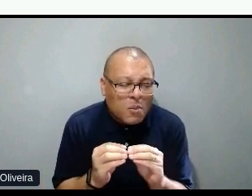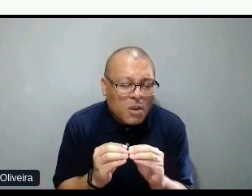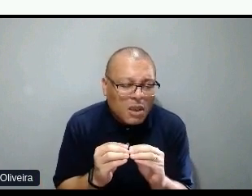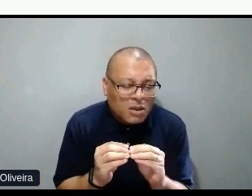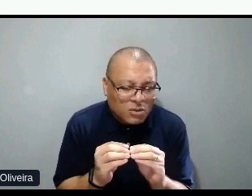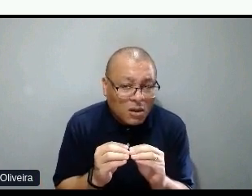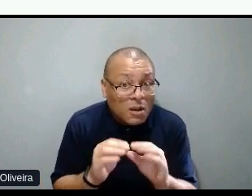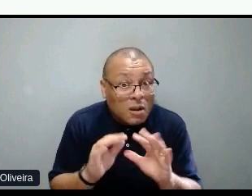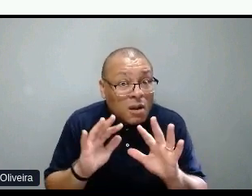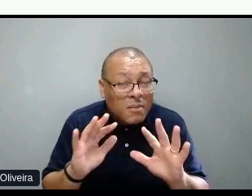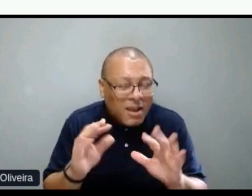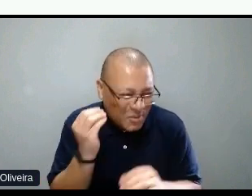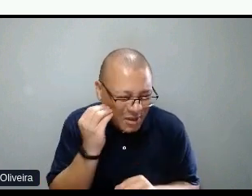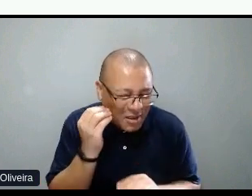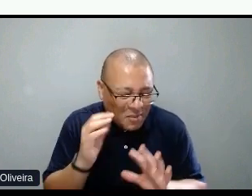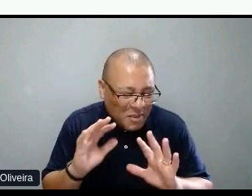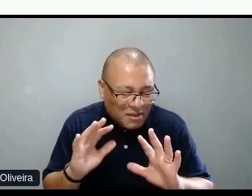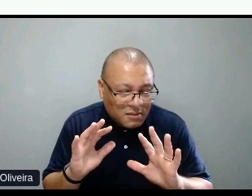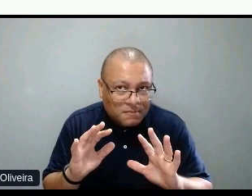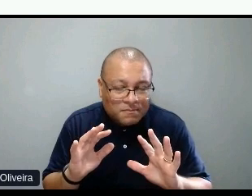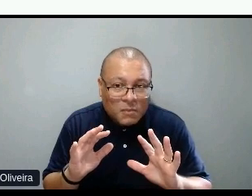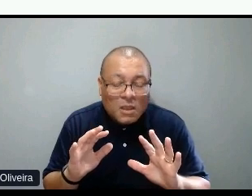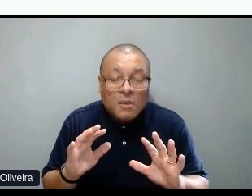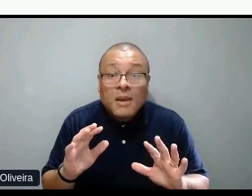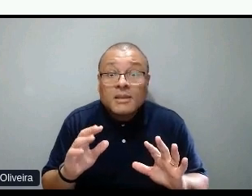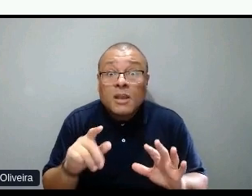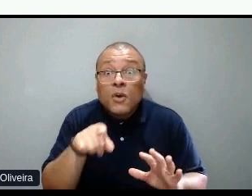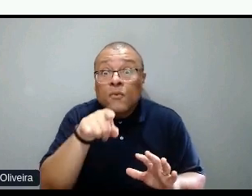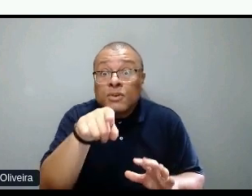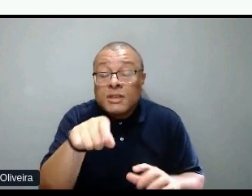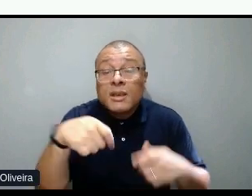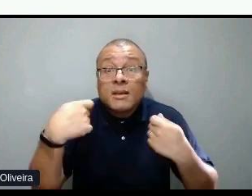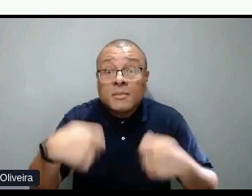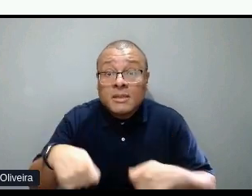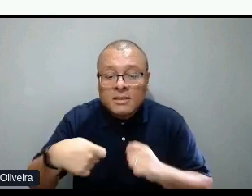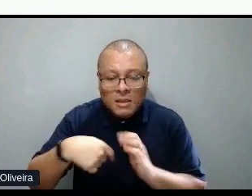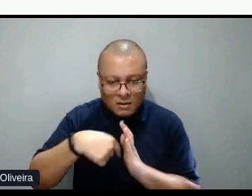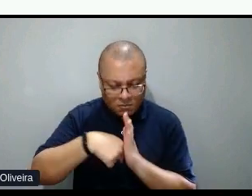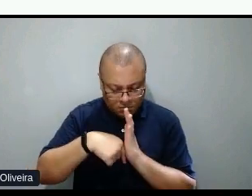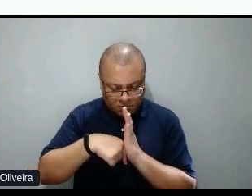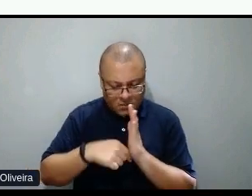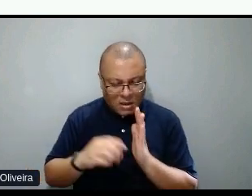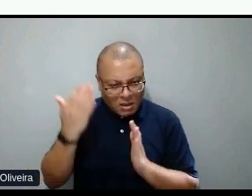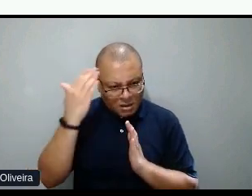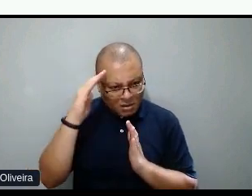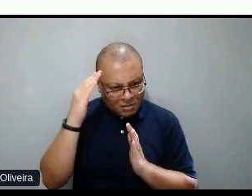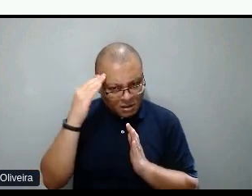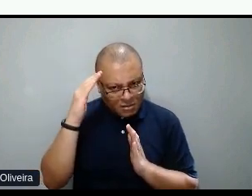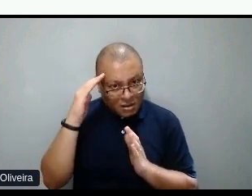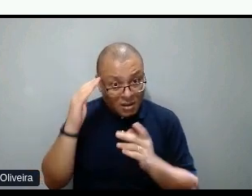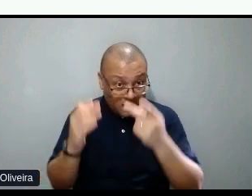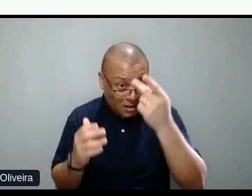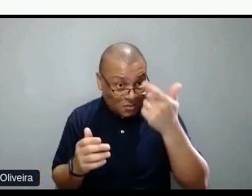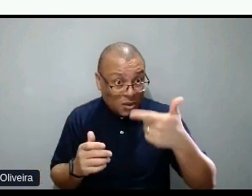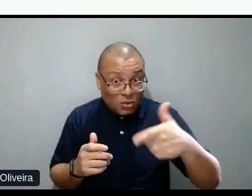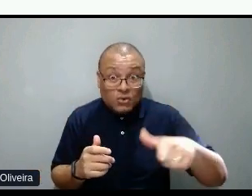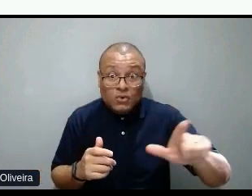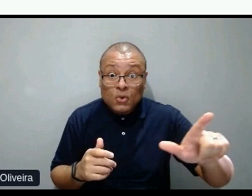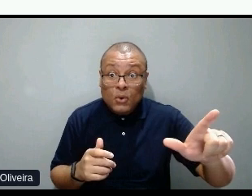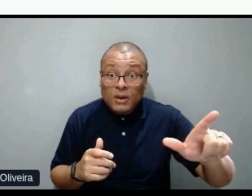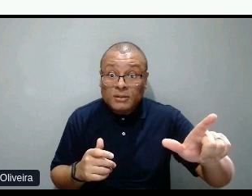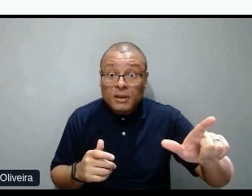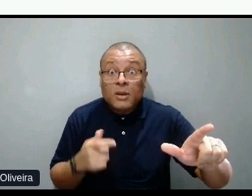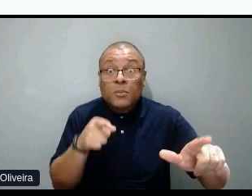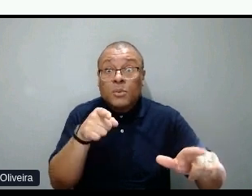can happen in an organization that can make you feel like you can't be yourself. And that it's also important how you give this, because if I would